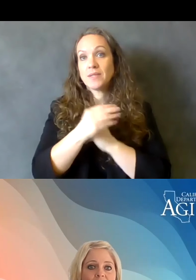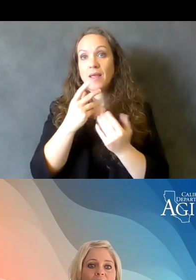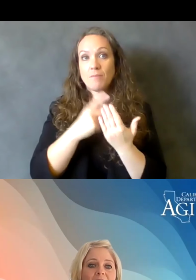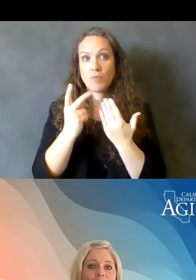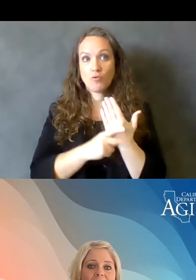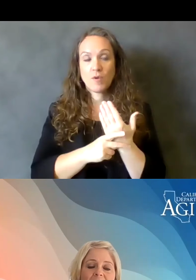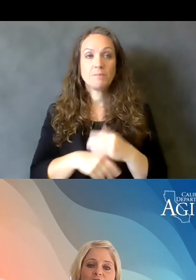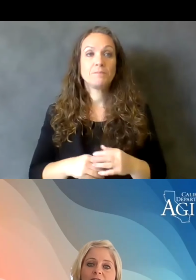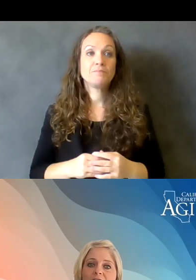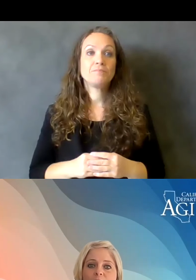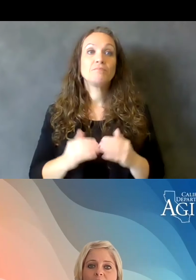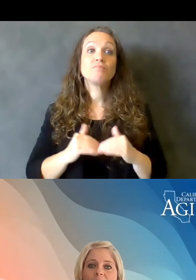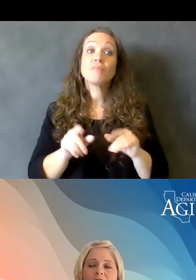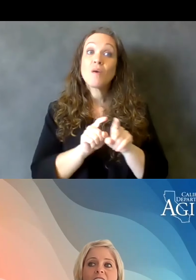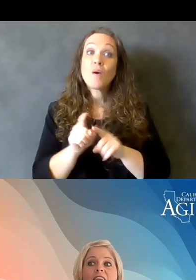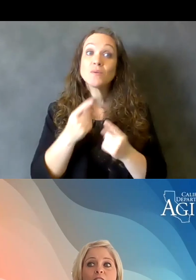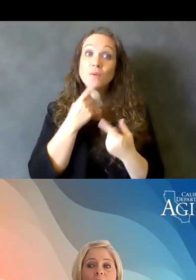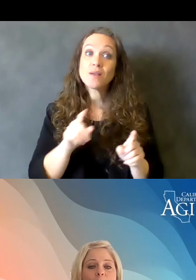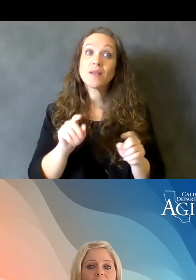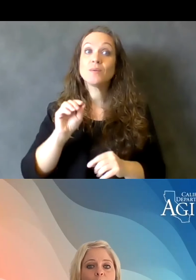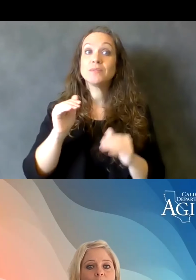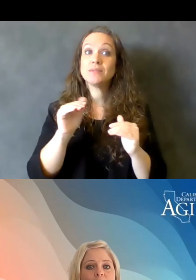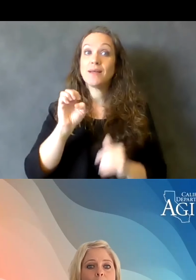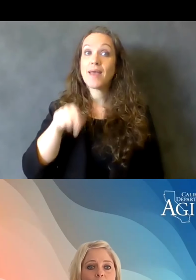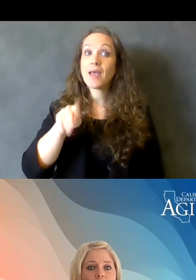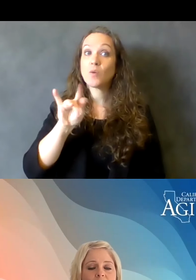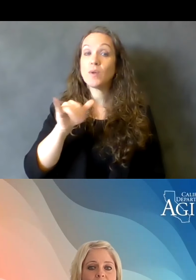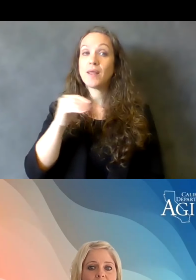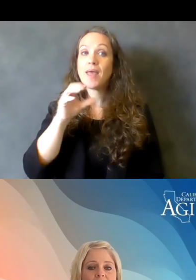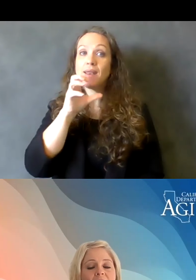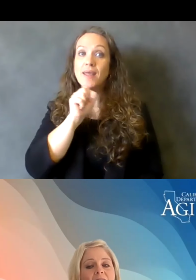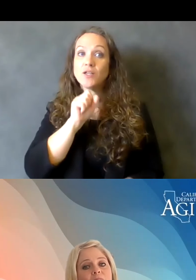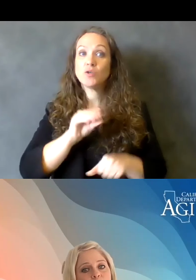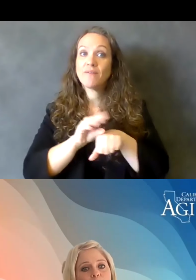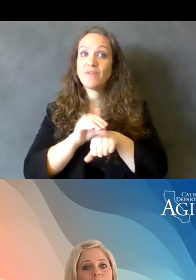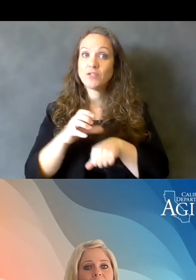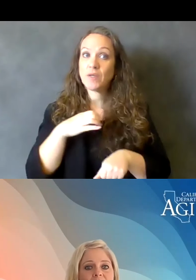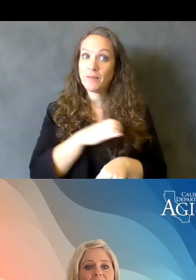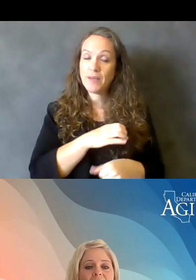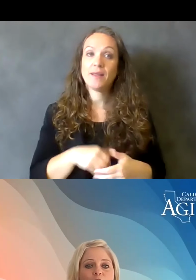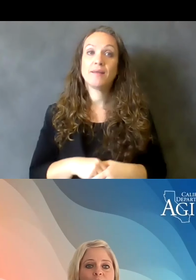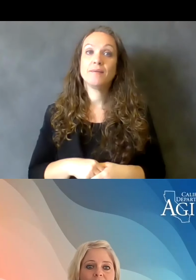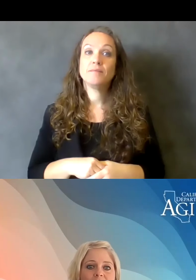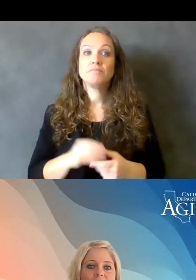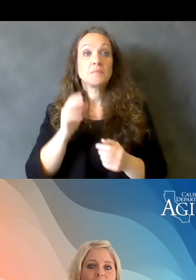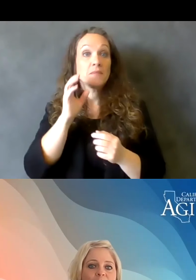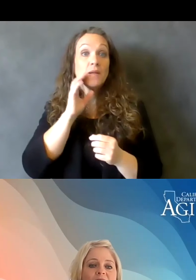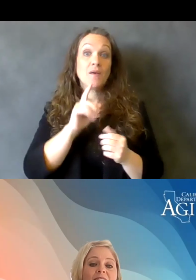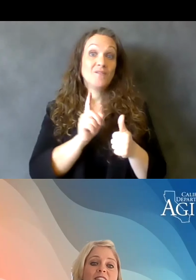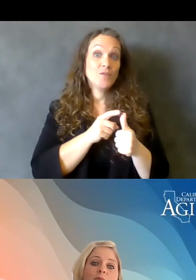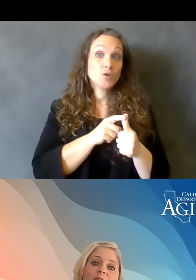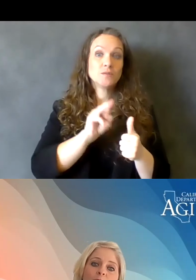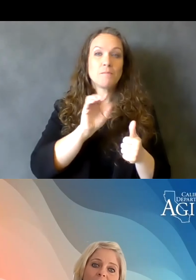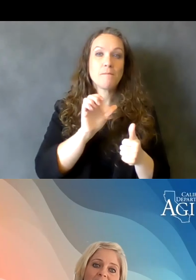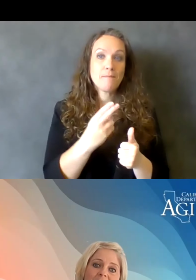announced our Equity and Aging Advisory Committee. Their first meeting was March 16th, and we will meet again on June 16th.